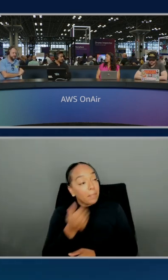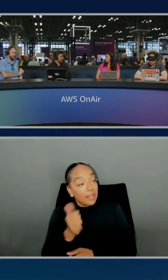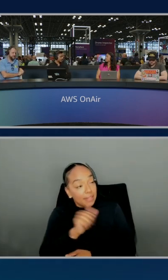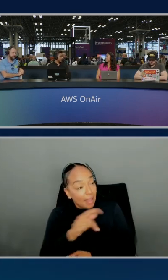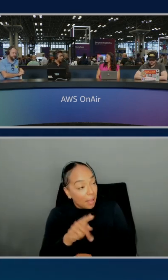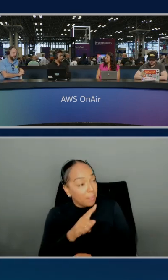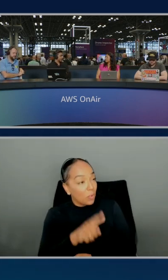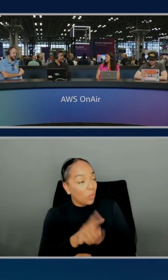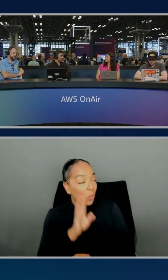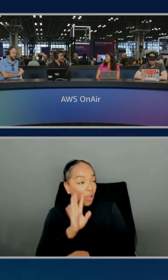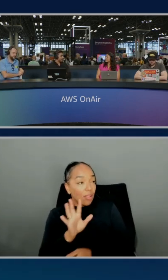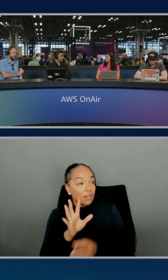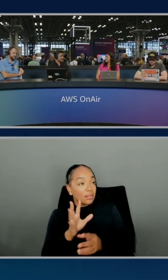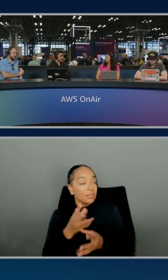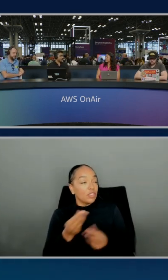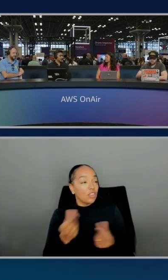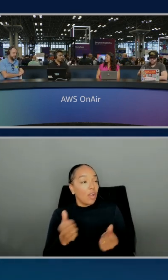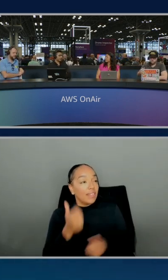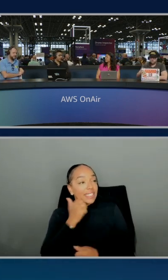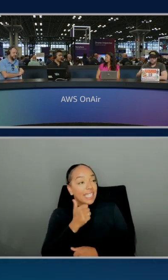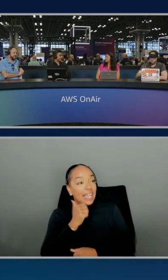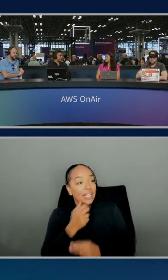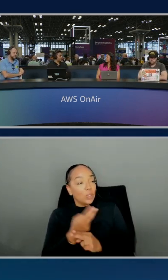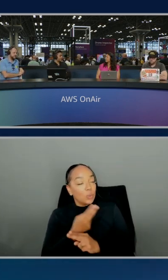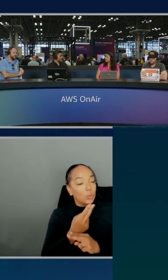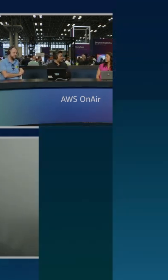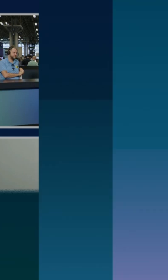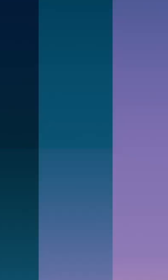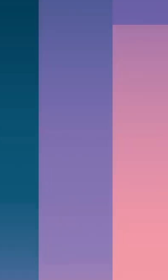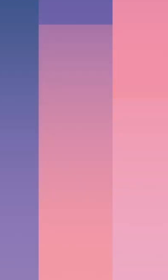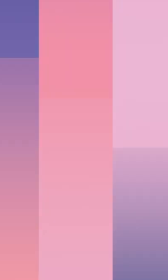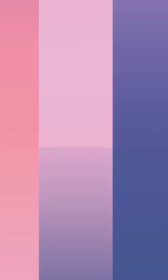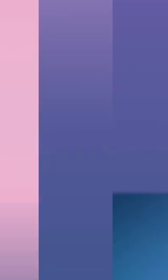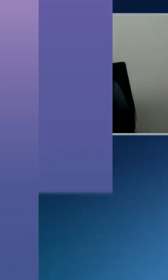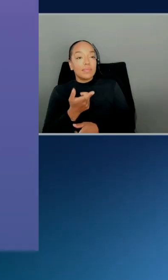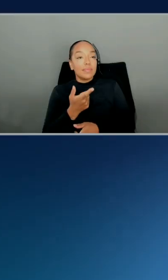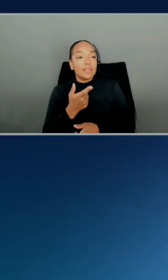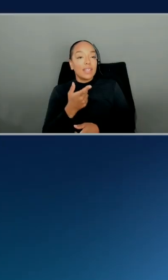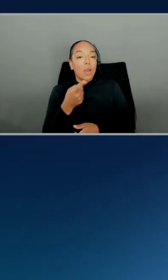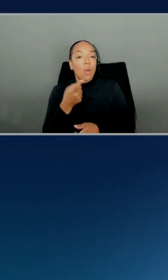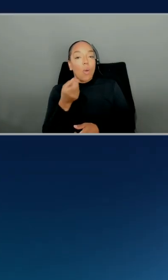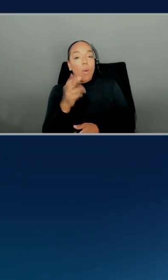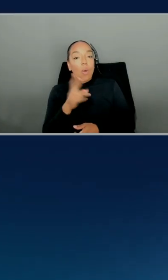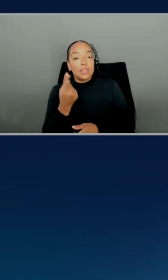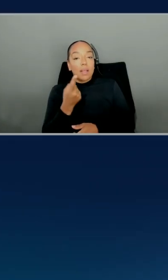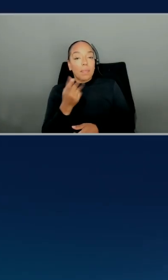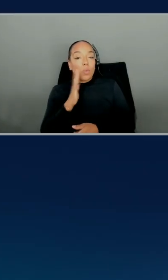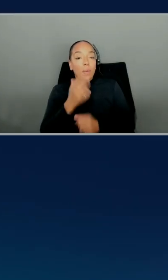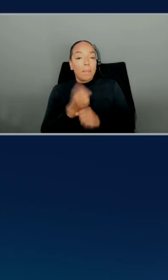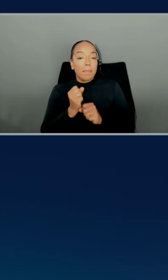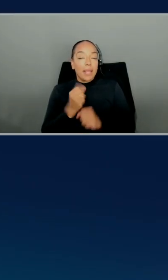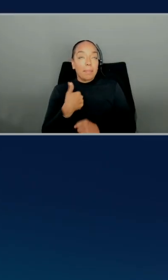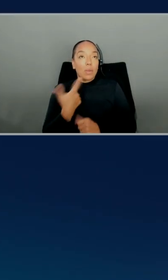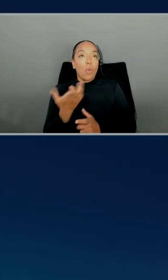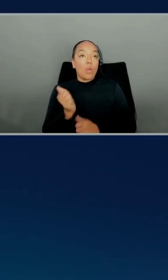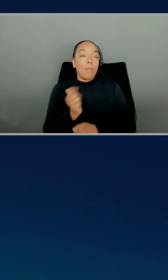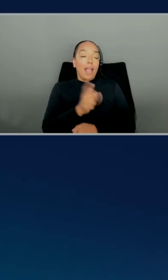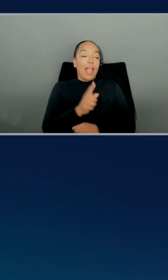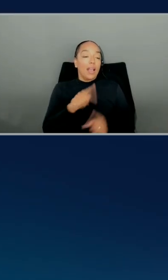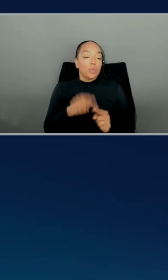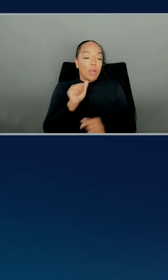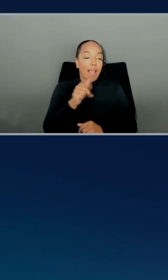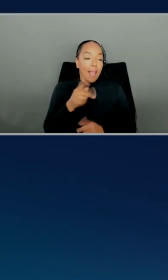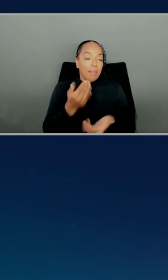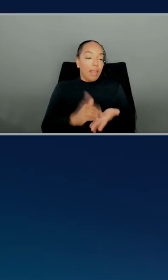use cases or use cases that make me want to come back to the app again and again. I don't think so there is a particular way to